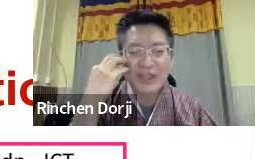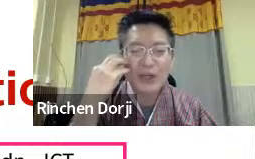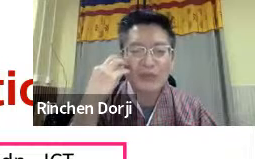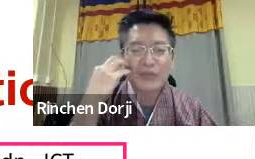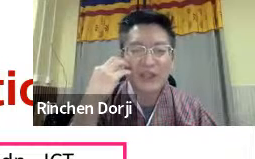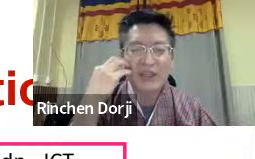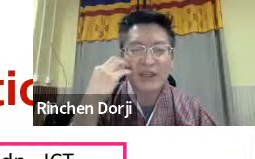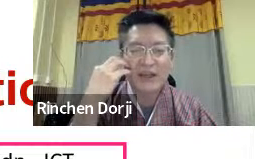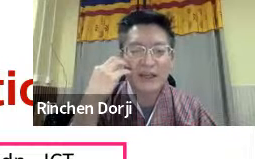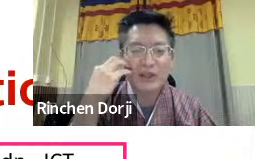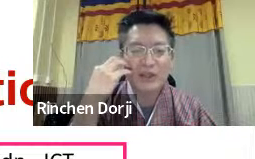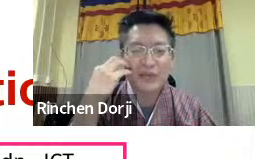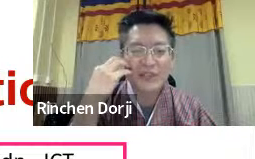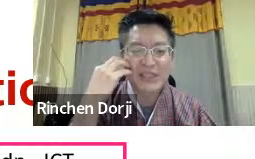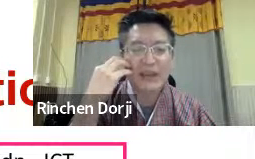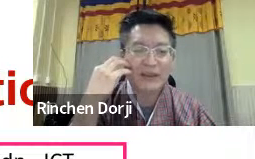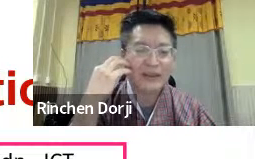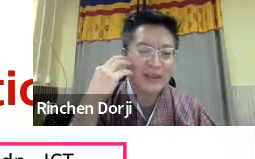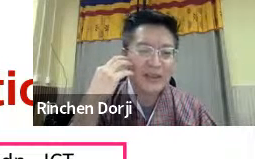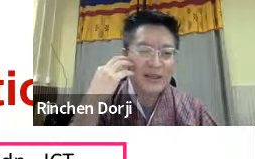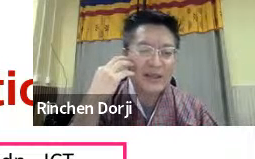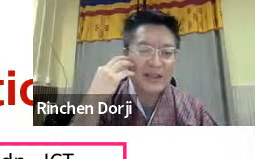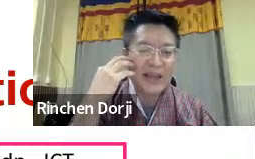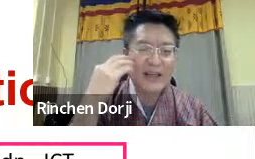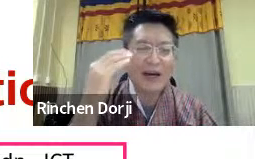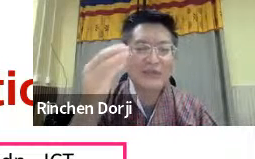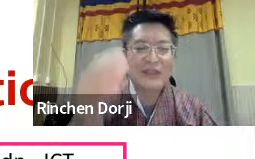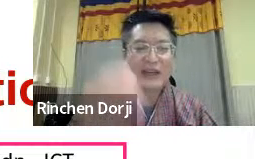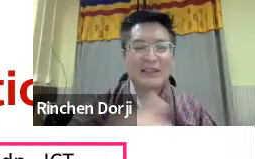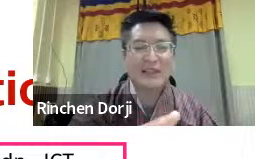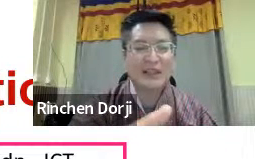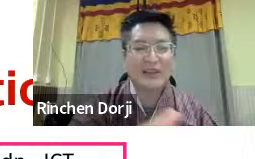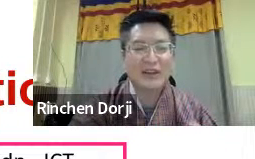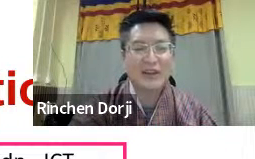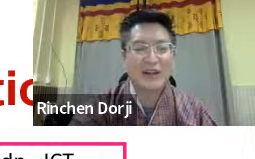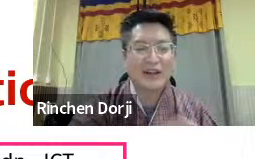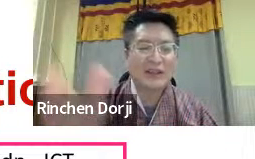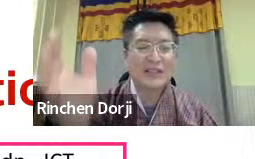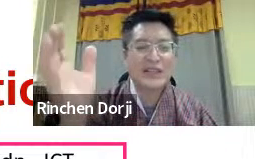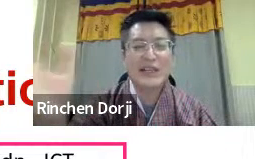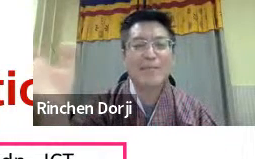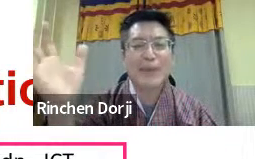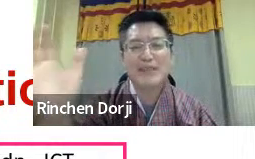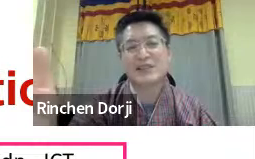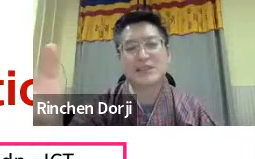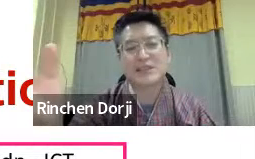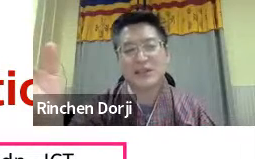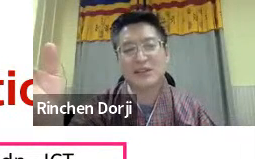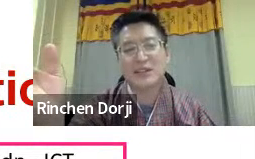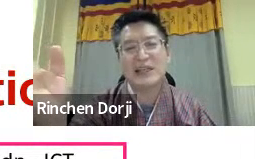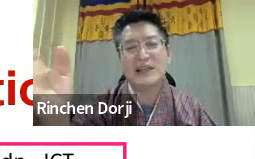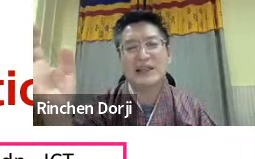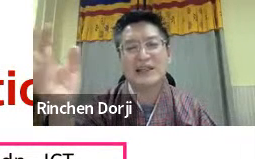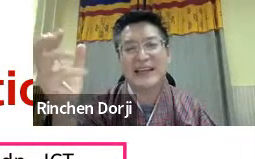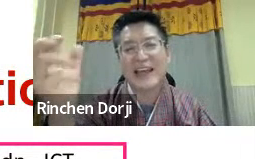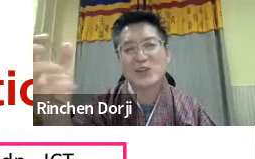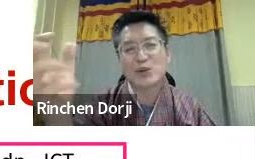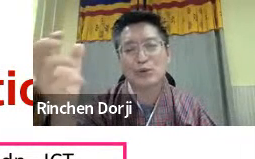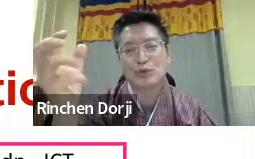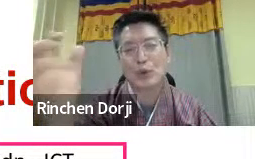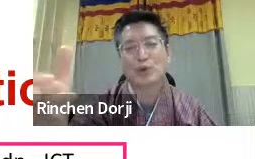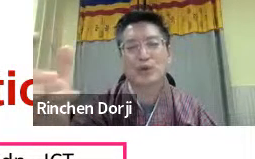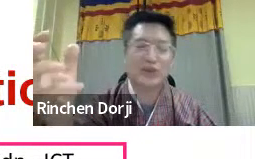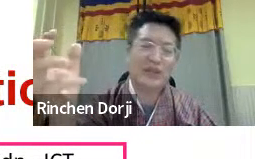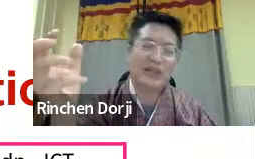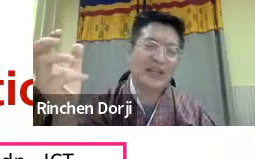during the reign of the first king. Then after that, the real impetus or the